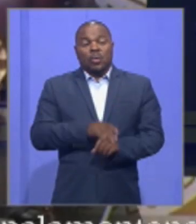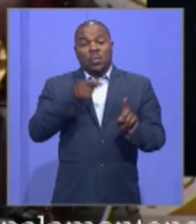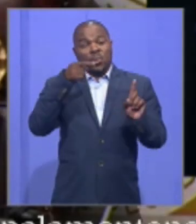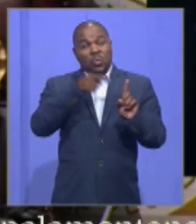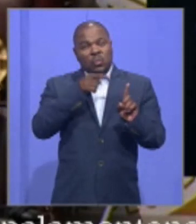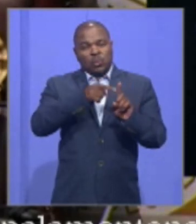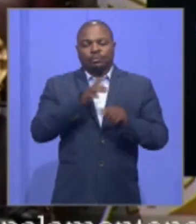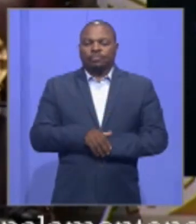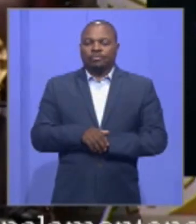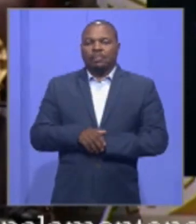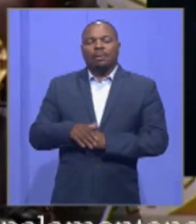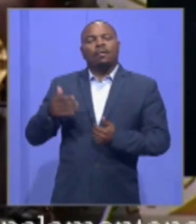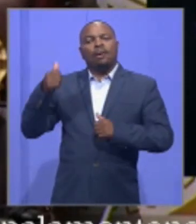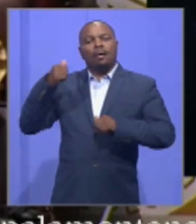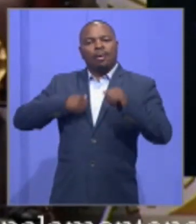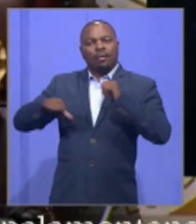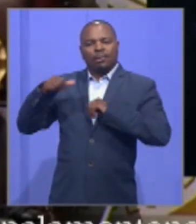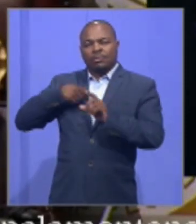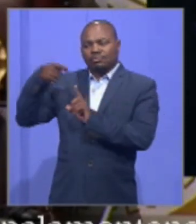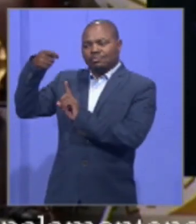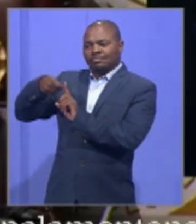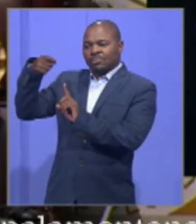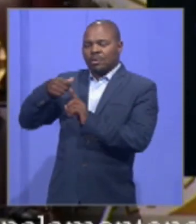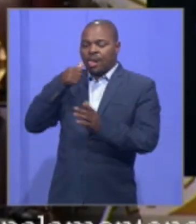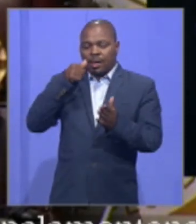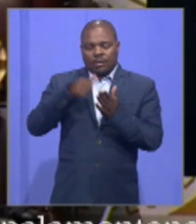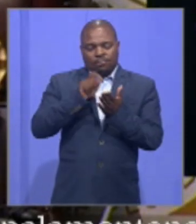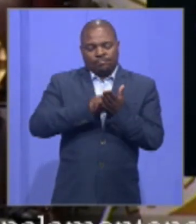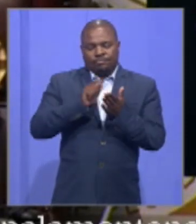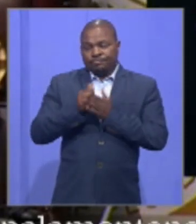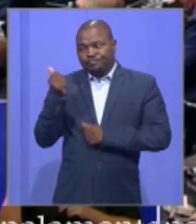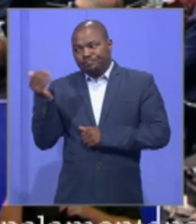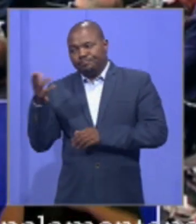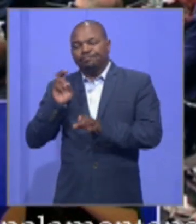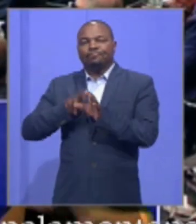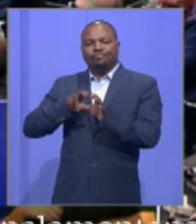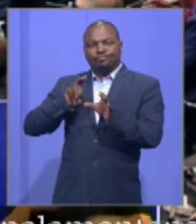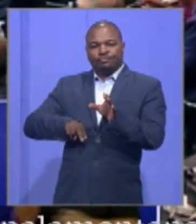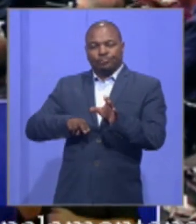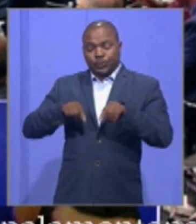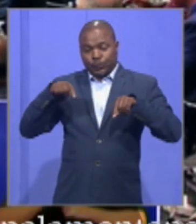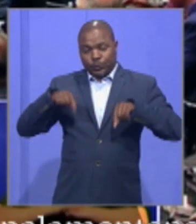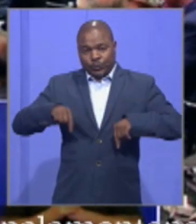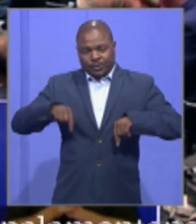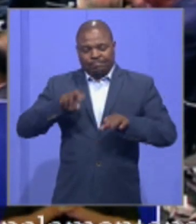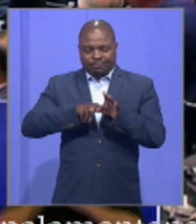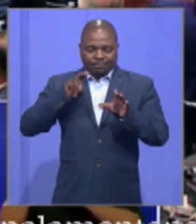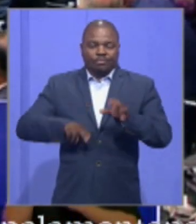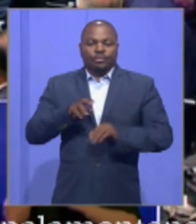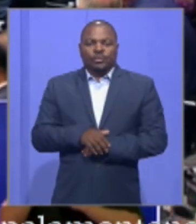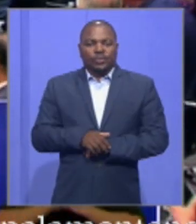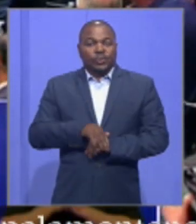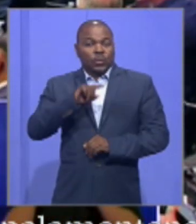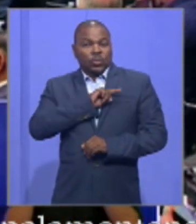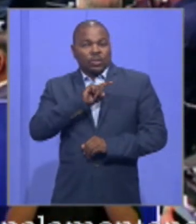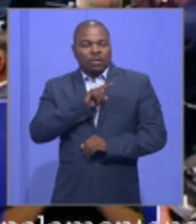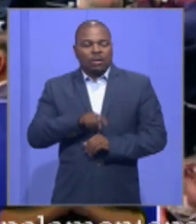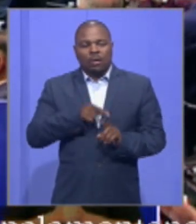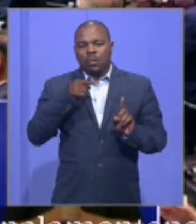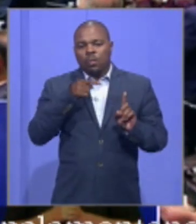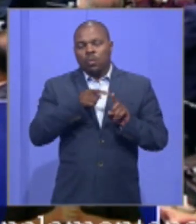Mapisa-Nqakula o neetse mmusakgotla wa Namosa tshwere lekwalo la gagwe la go leboga tiro ka gangwe gompieno. Seno ke jaaka le banwe